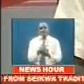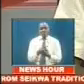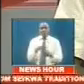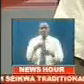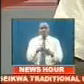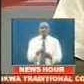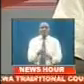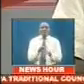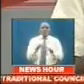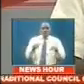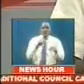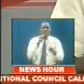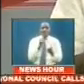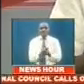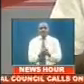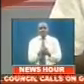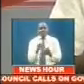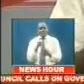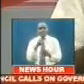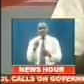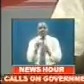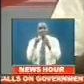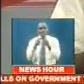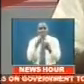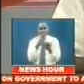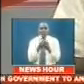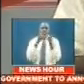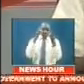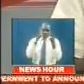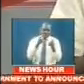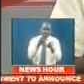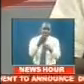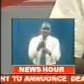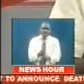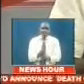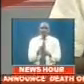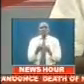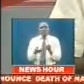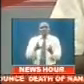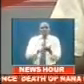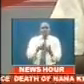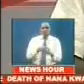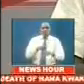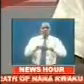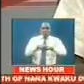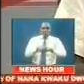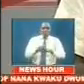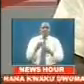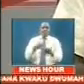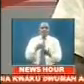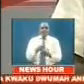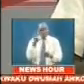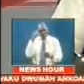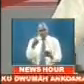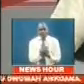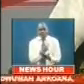stability and growth. He noted that turning to the IMF is a decision to gain the seal of approval from the Bretton Woods institutions for the